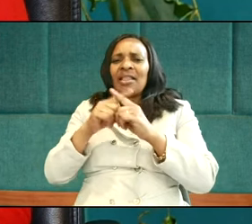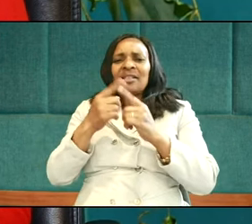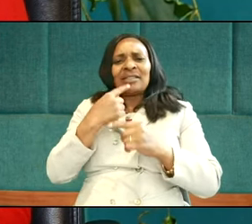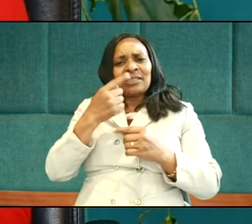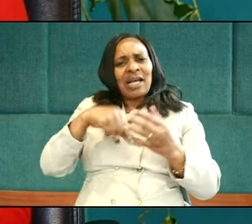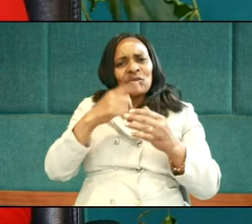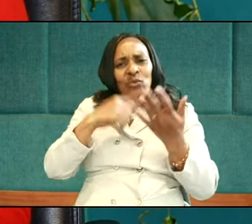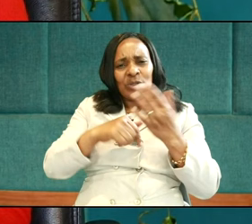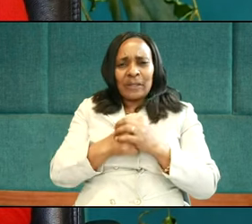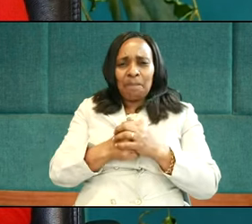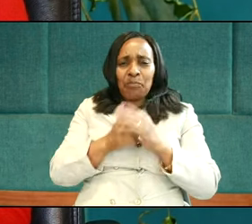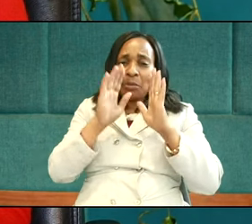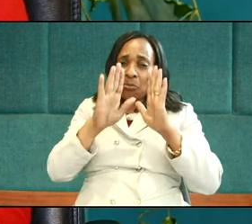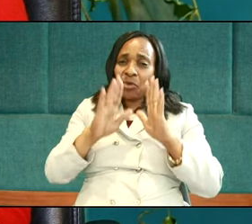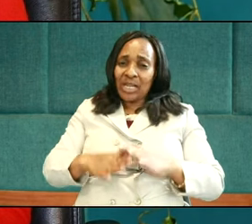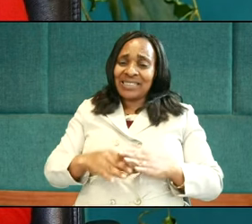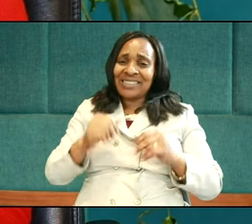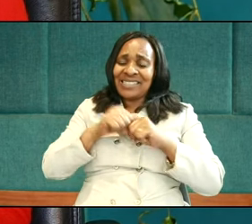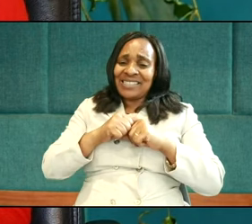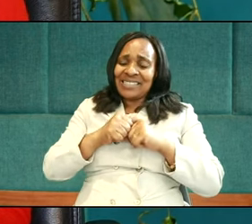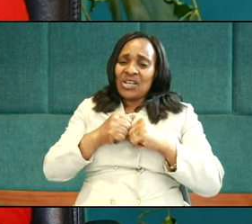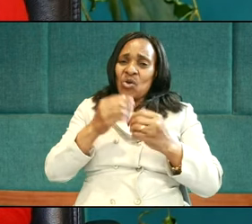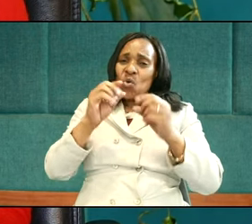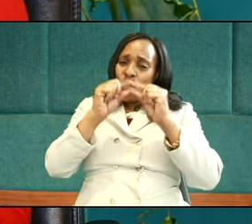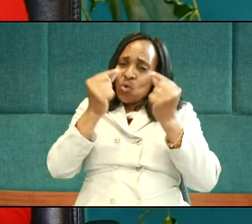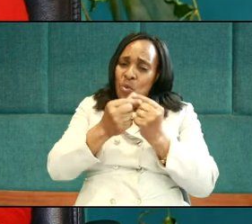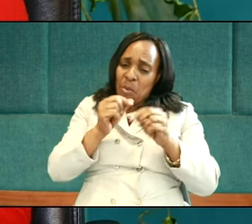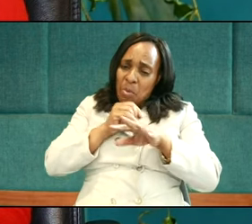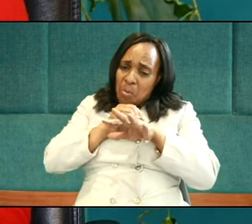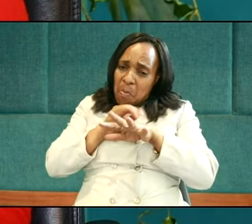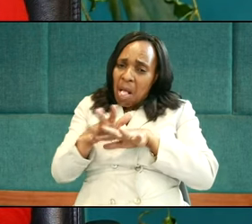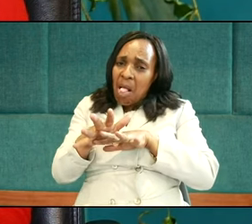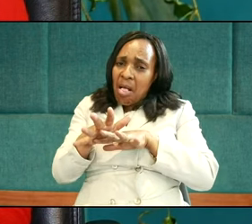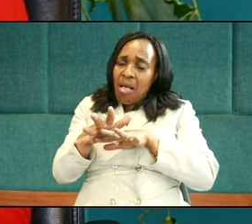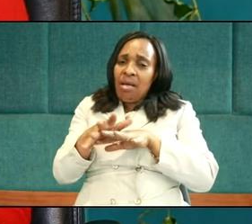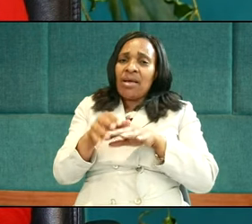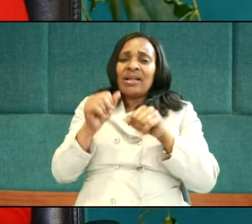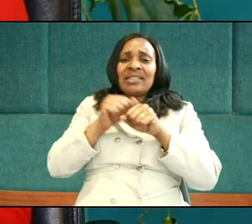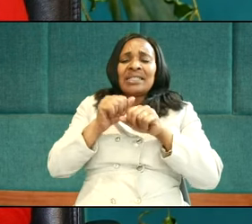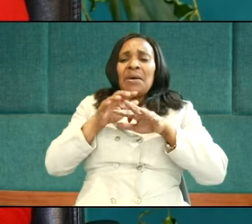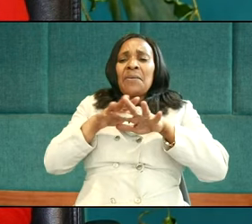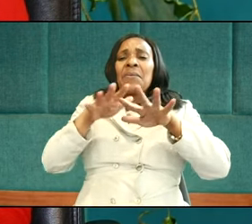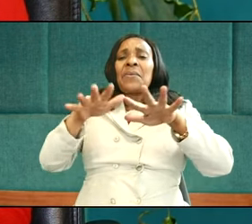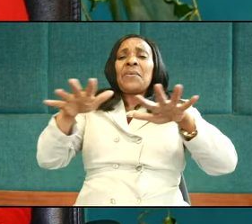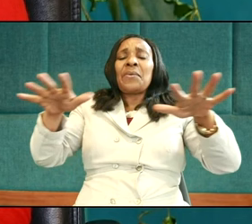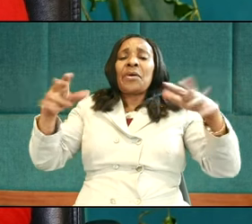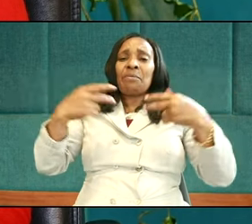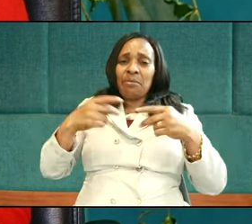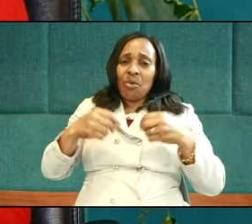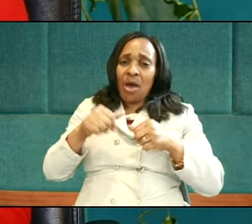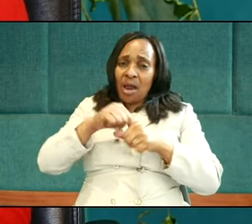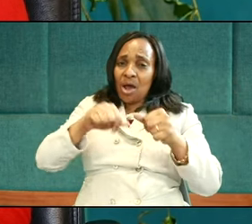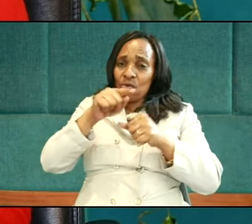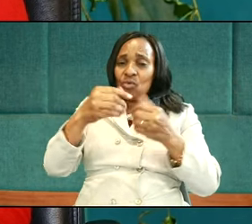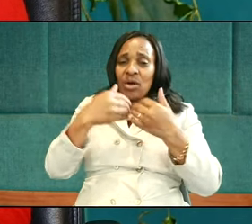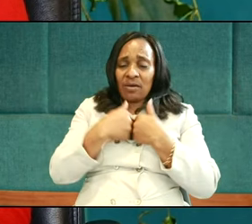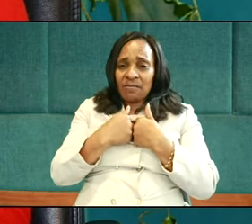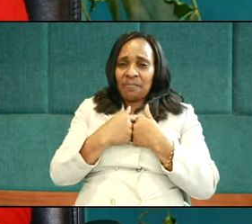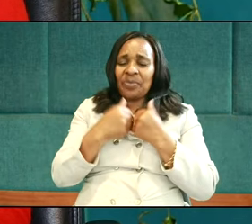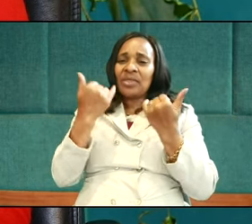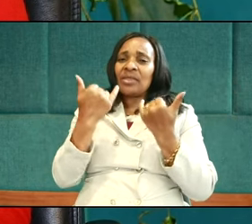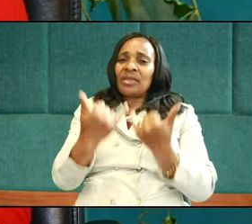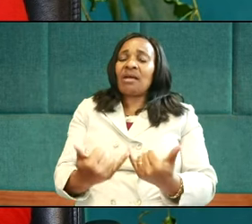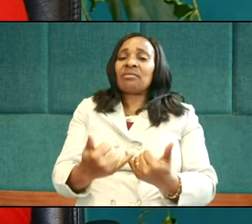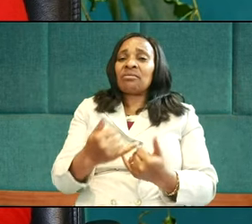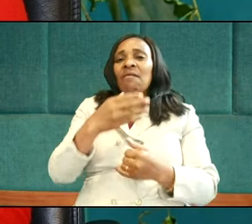the importance of, you know, peer influence, yeah? And the influence other people can have around you. So his young, his